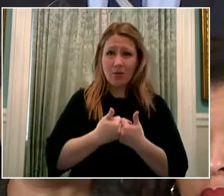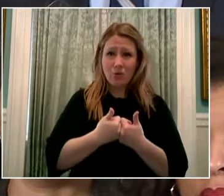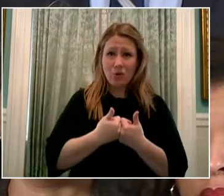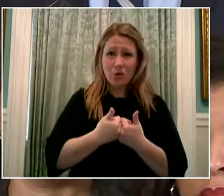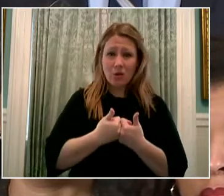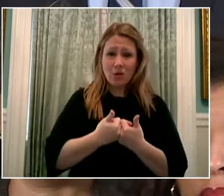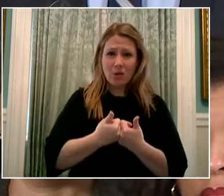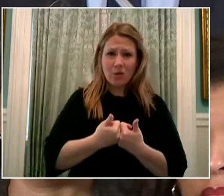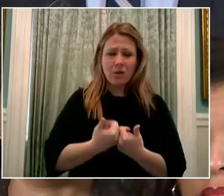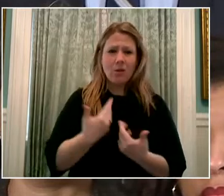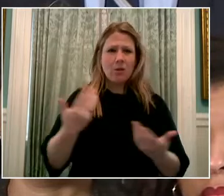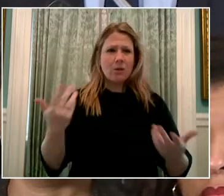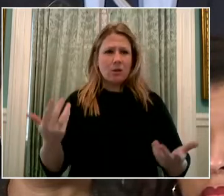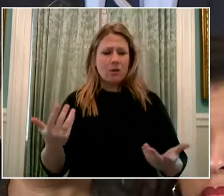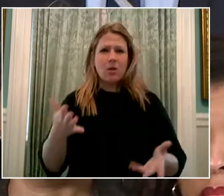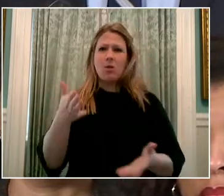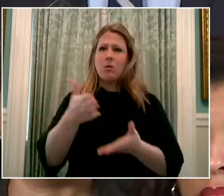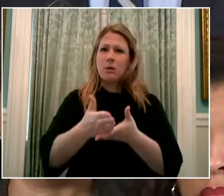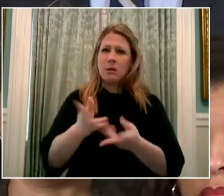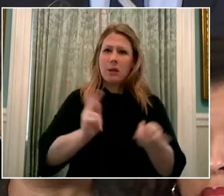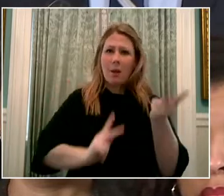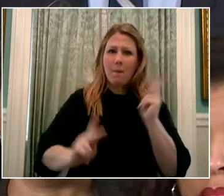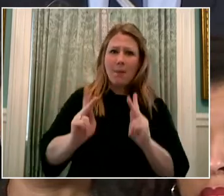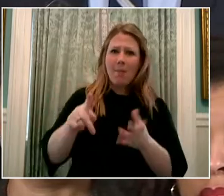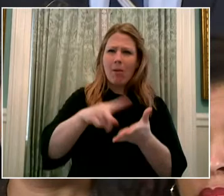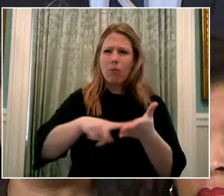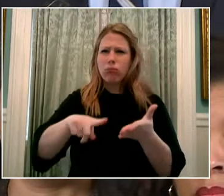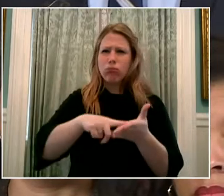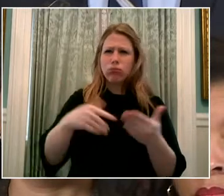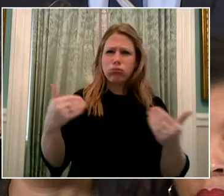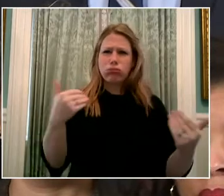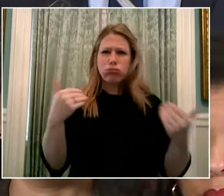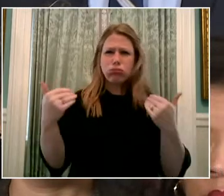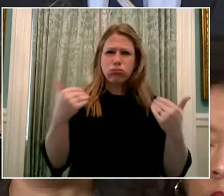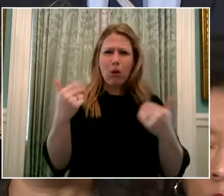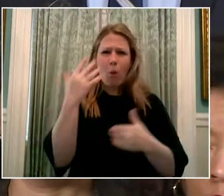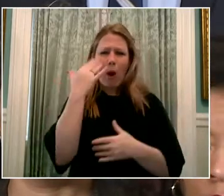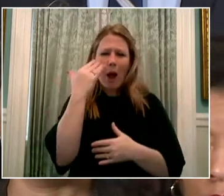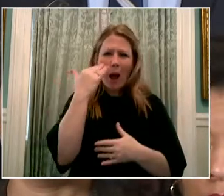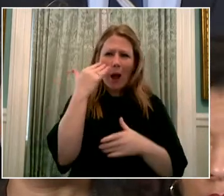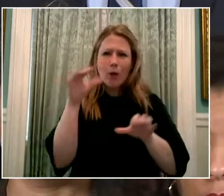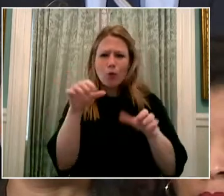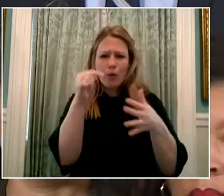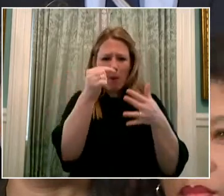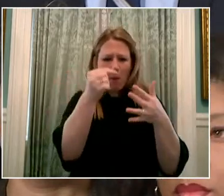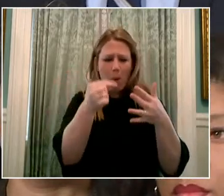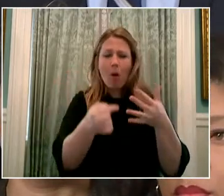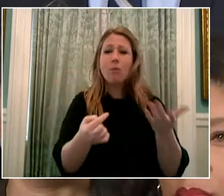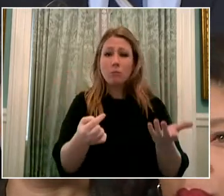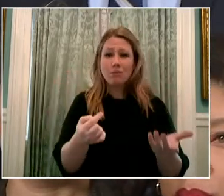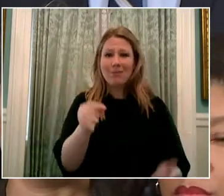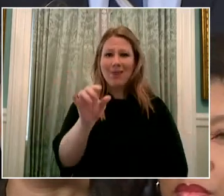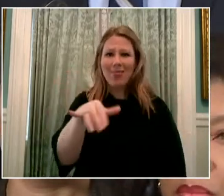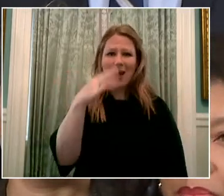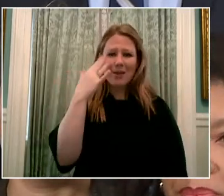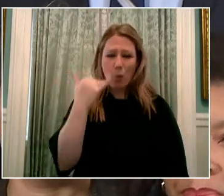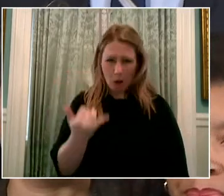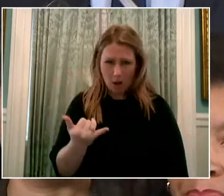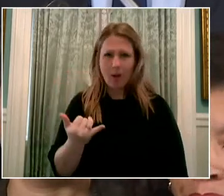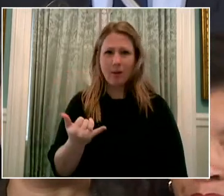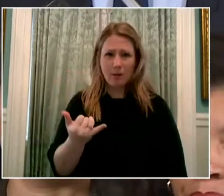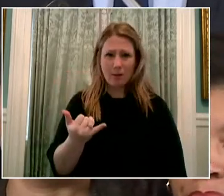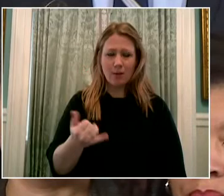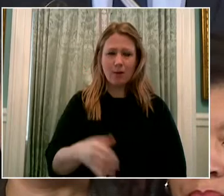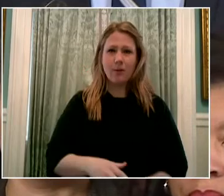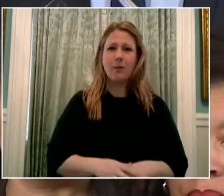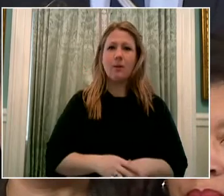this city? This is why we're doing it. And while we were going through that, while we were going through